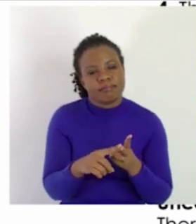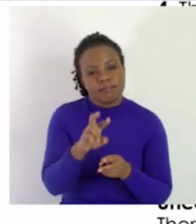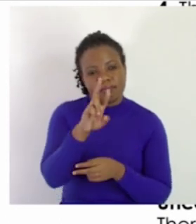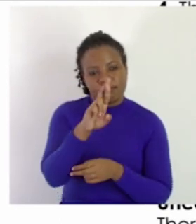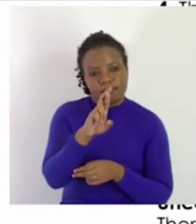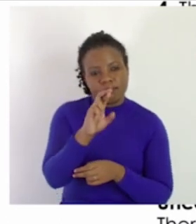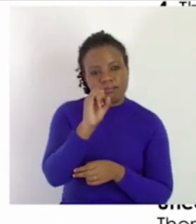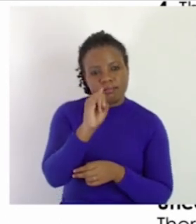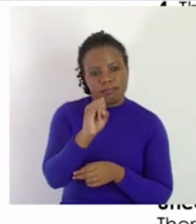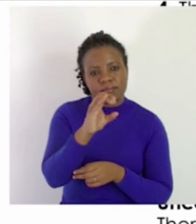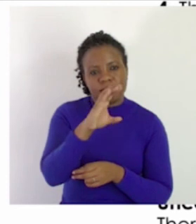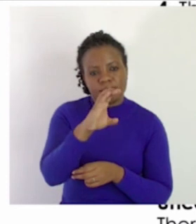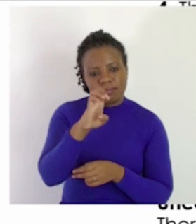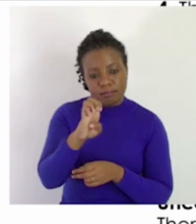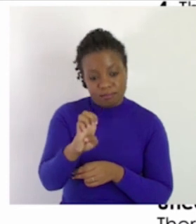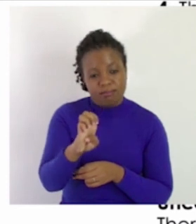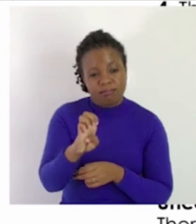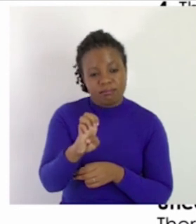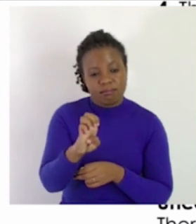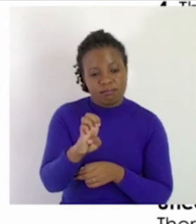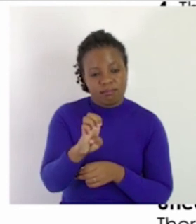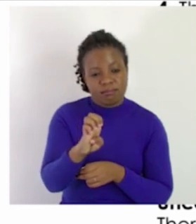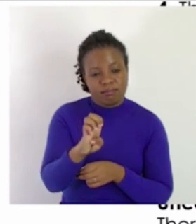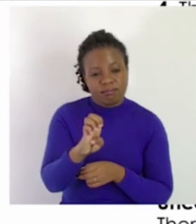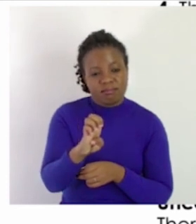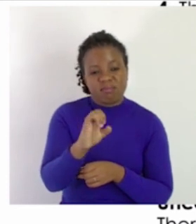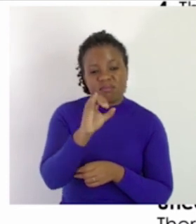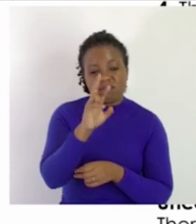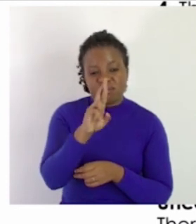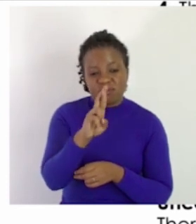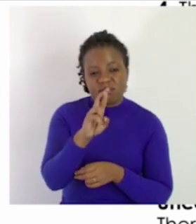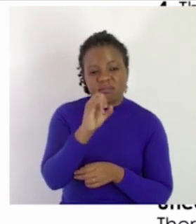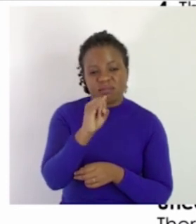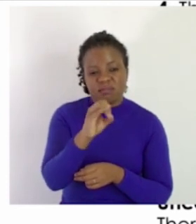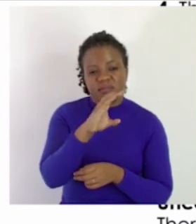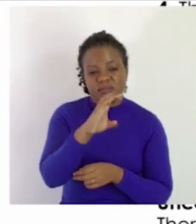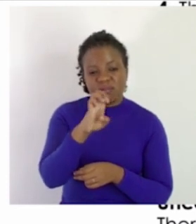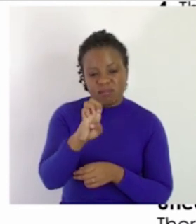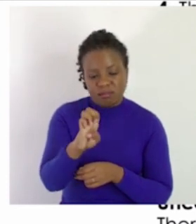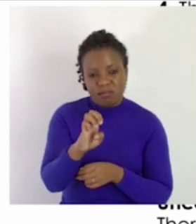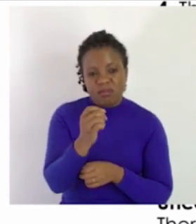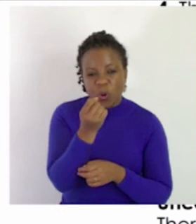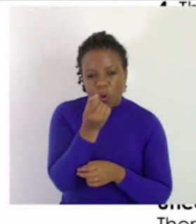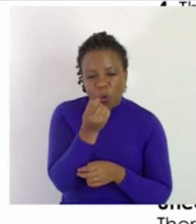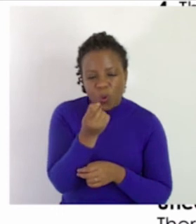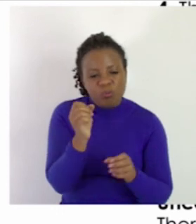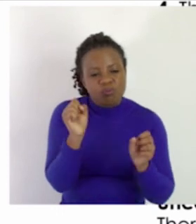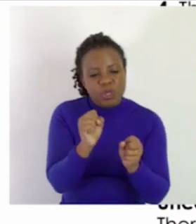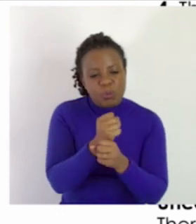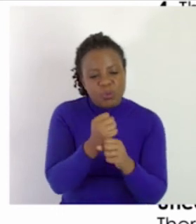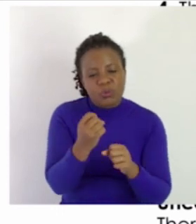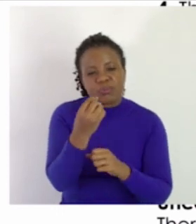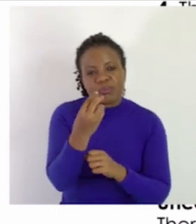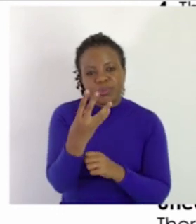rice. Again, that is not countable unless if you count it in terms of packets.